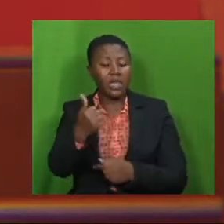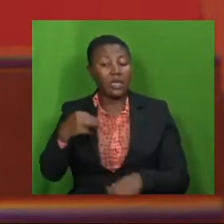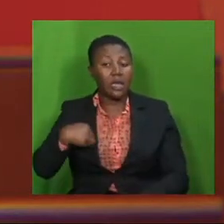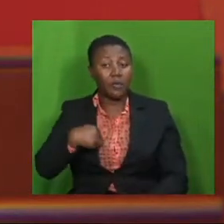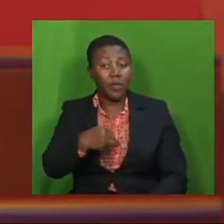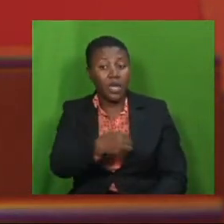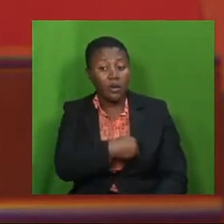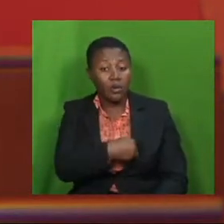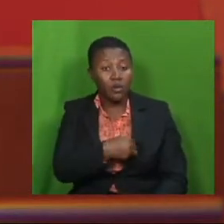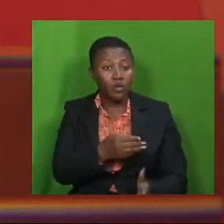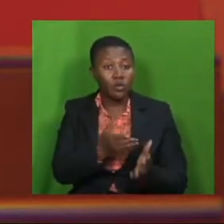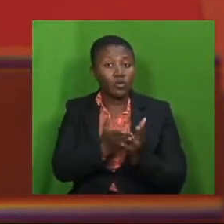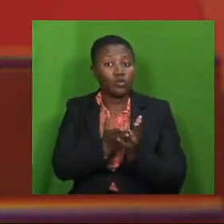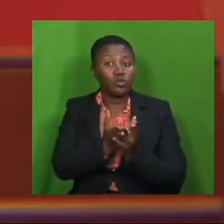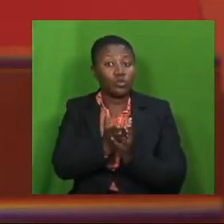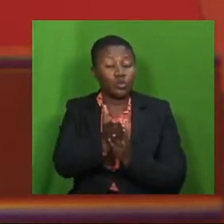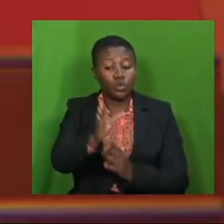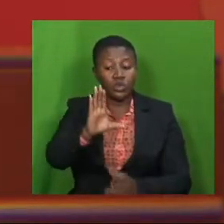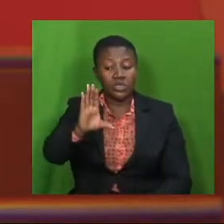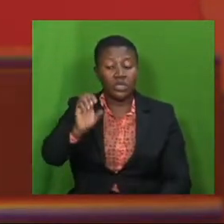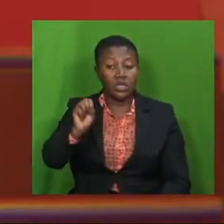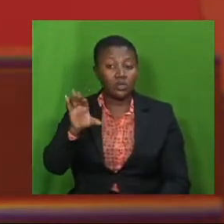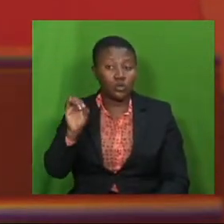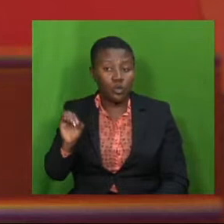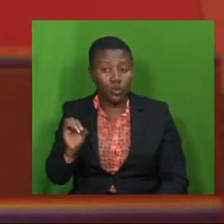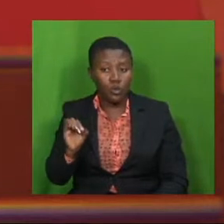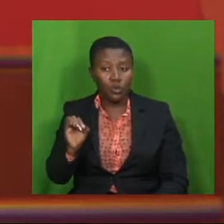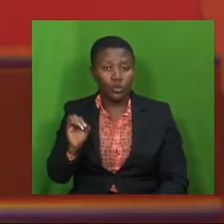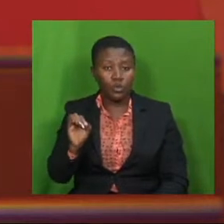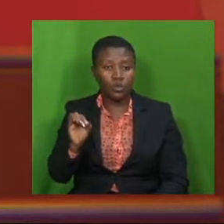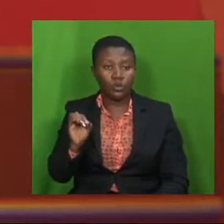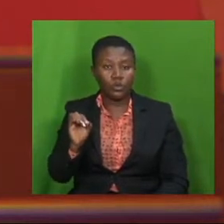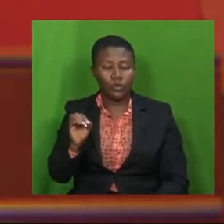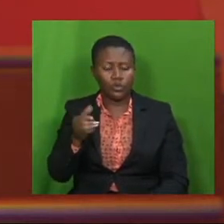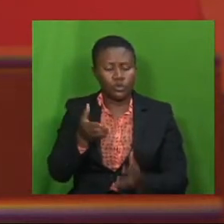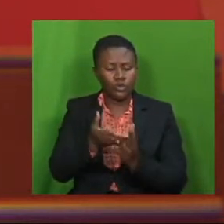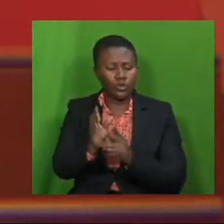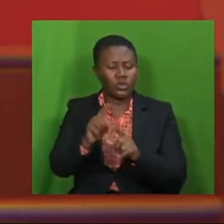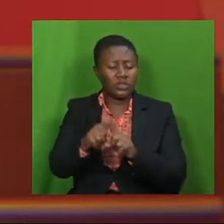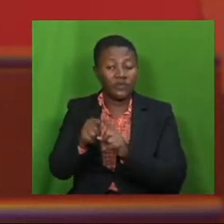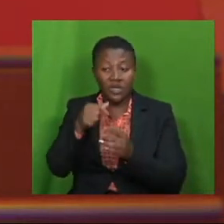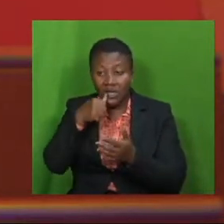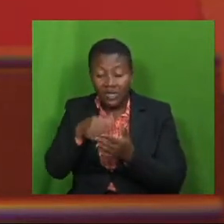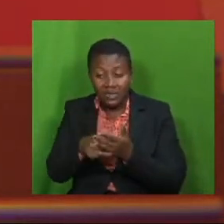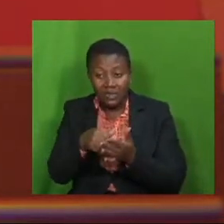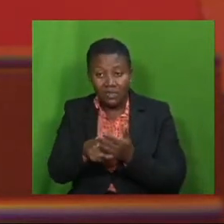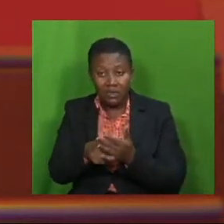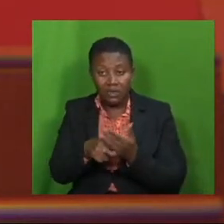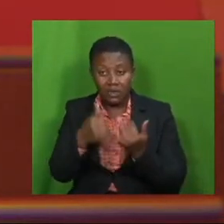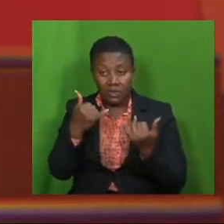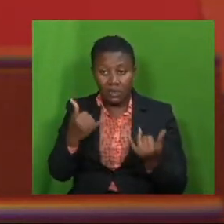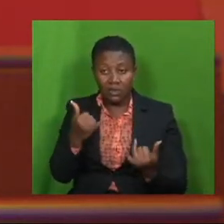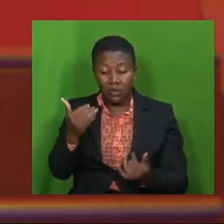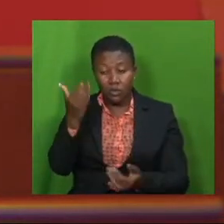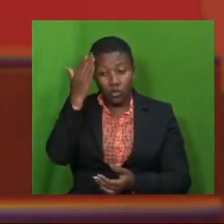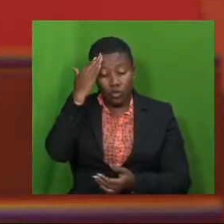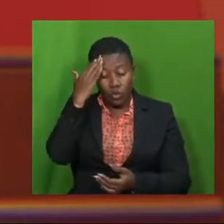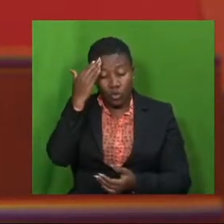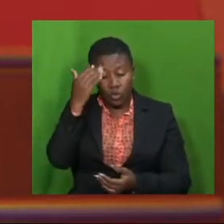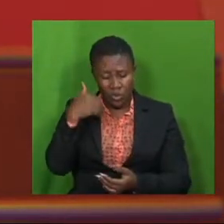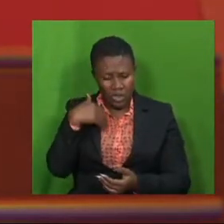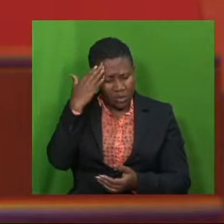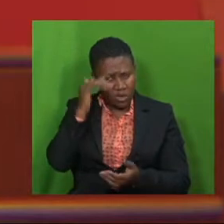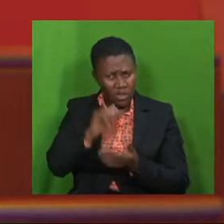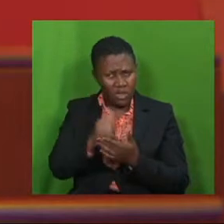through the vigilance of civil society through petitions. We are aware now we have civil society organizations